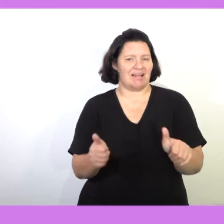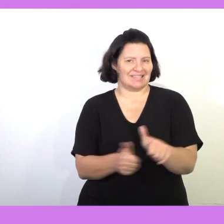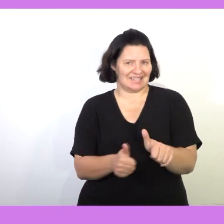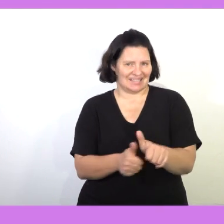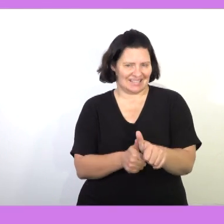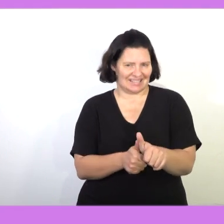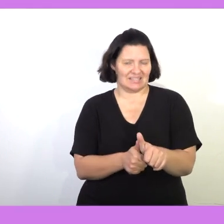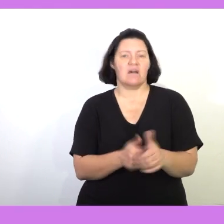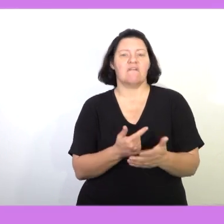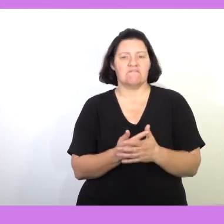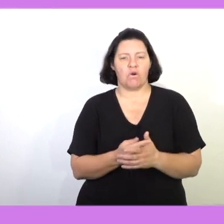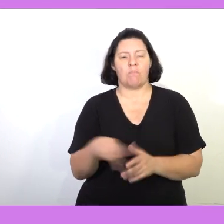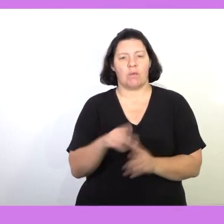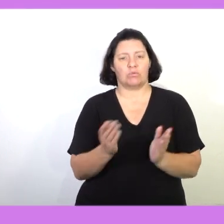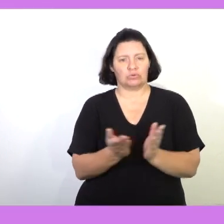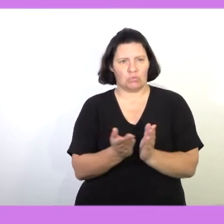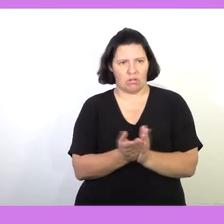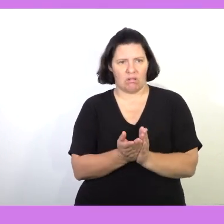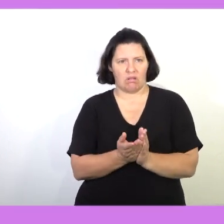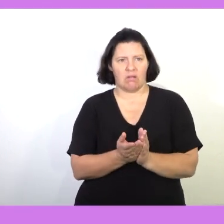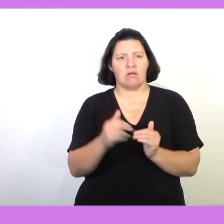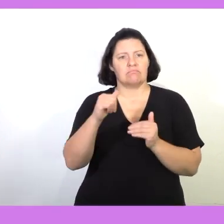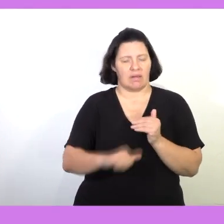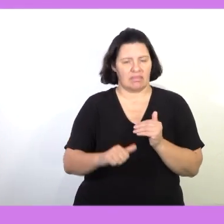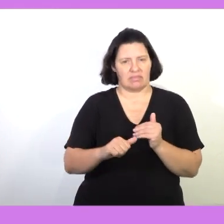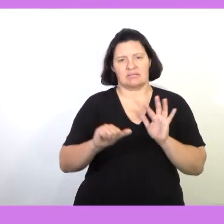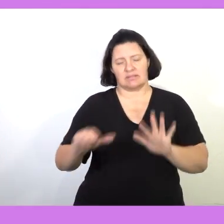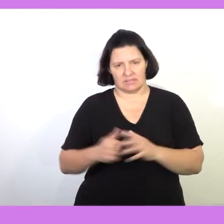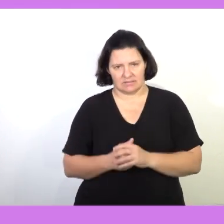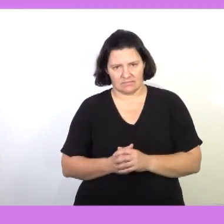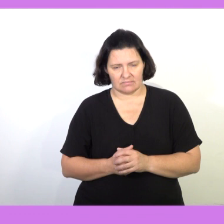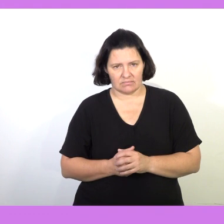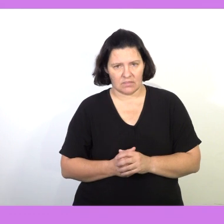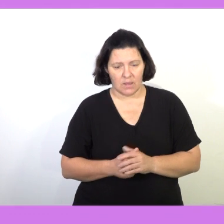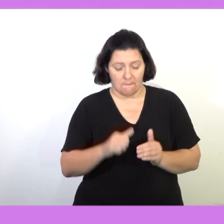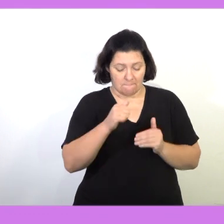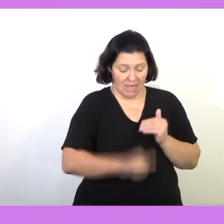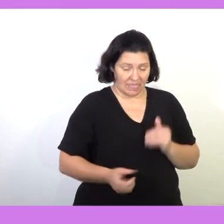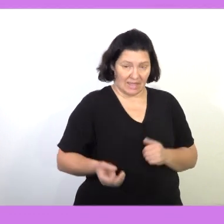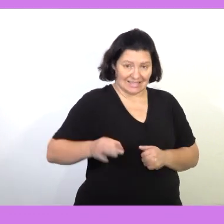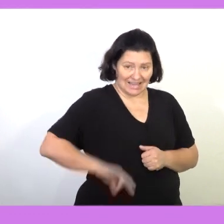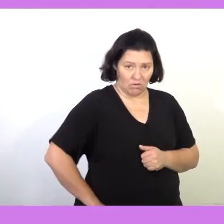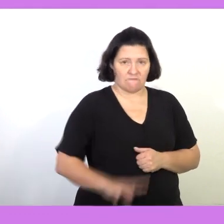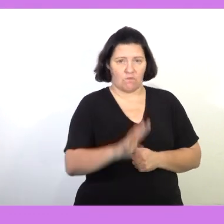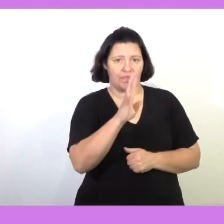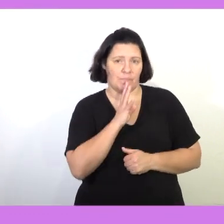general assistant for a primary school near his home. He is earning 4,000 per